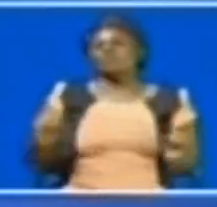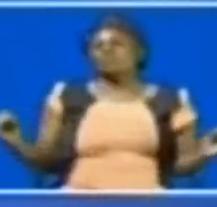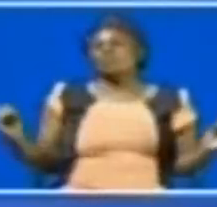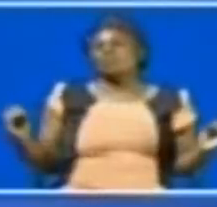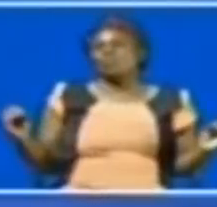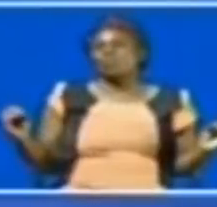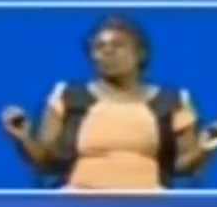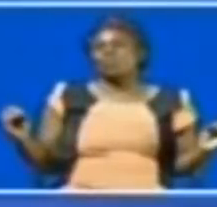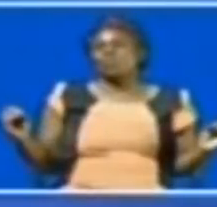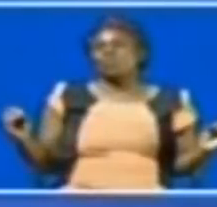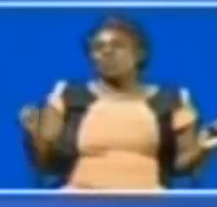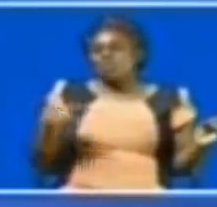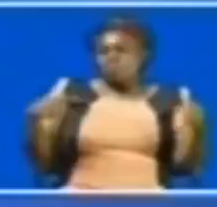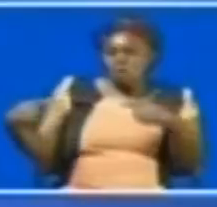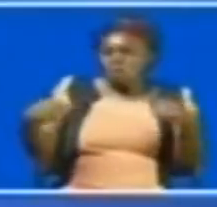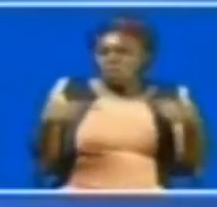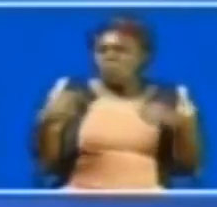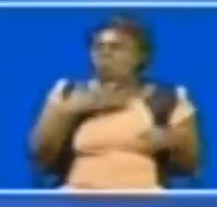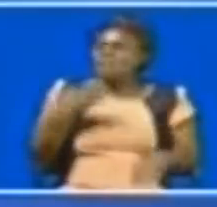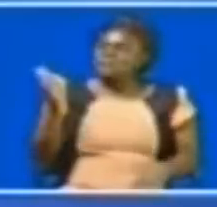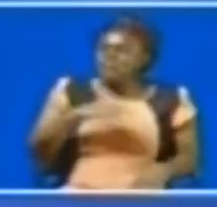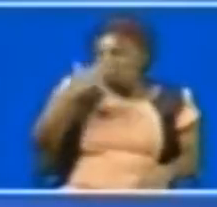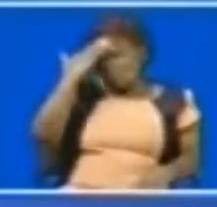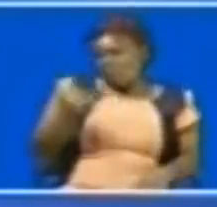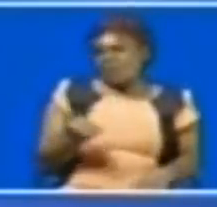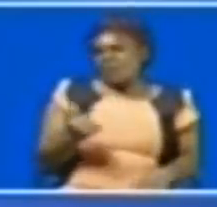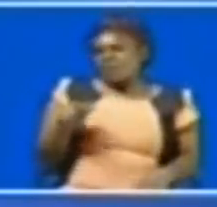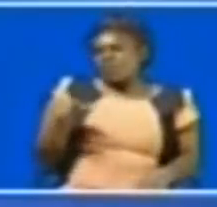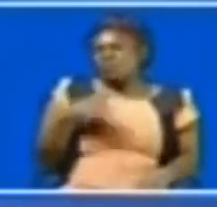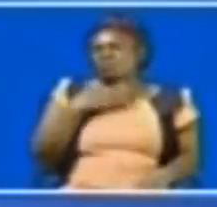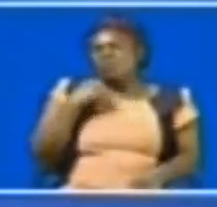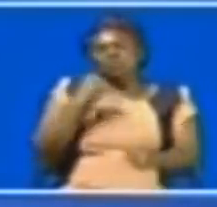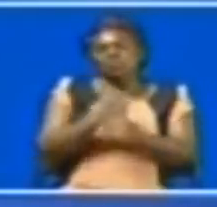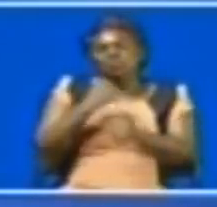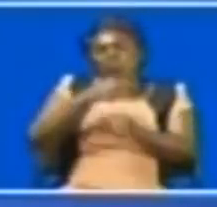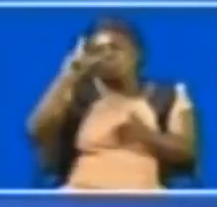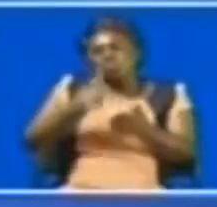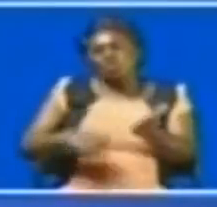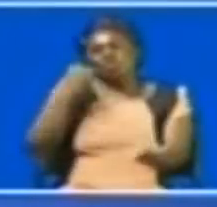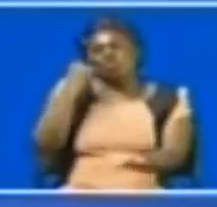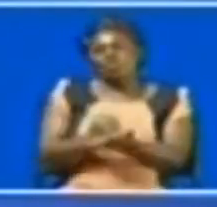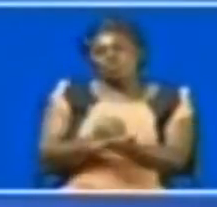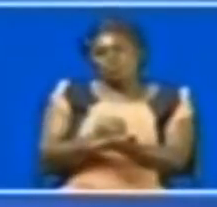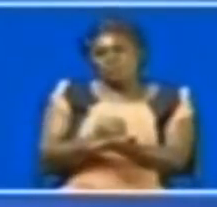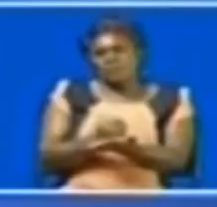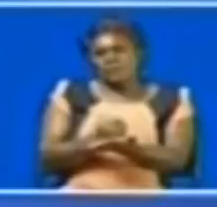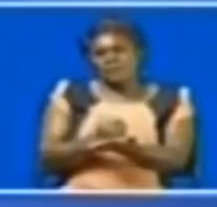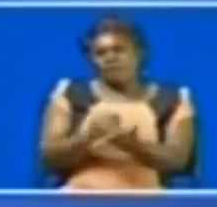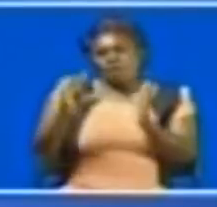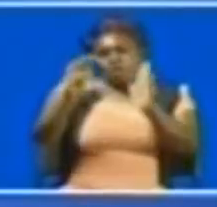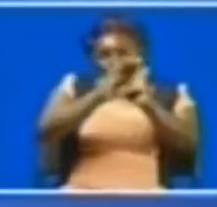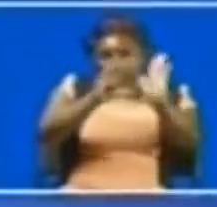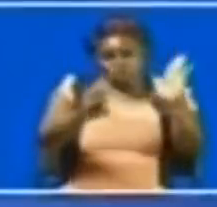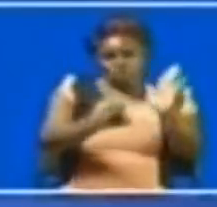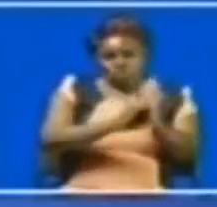Exactly. Yeah, so why stay and fight the battle to be back in office? What is this thing you're hoping to go and do in IEBC? I mean, it's my constitutional